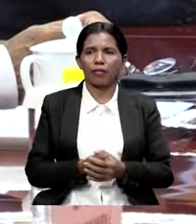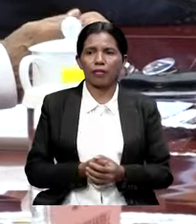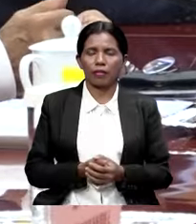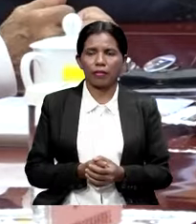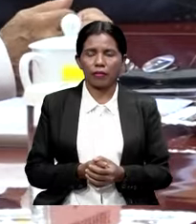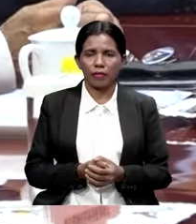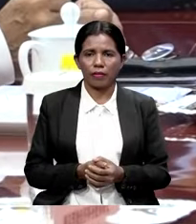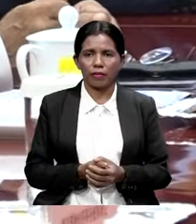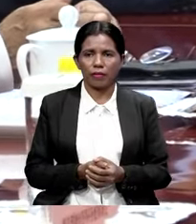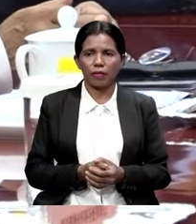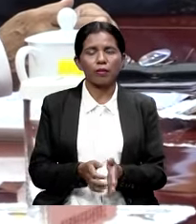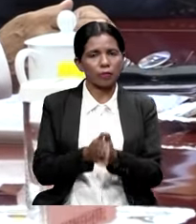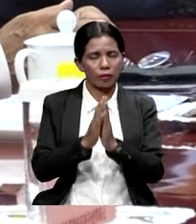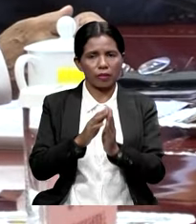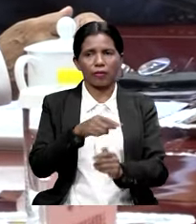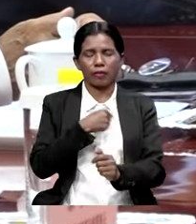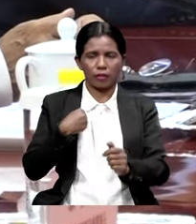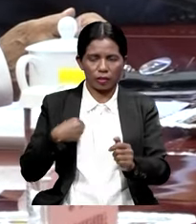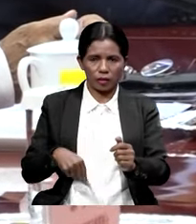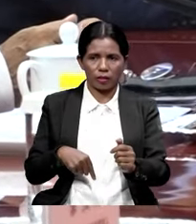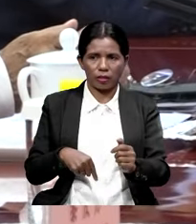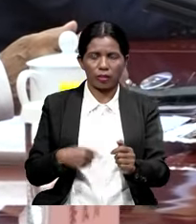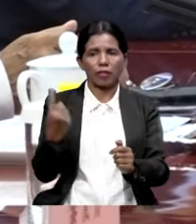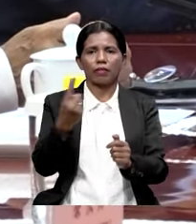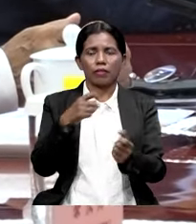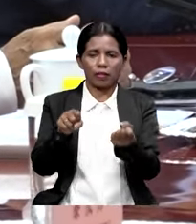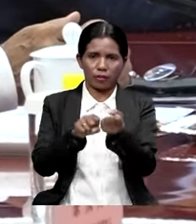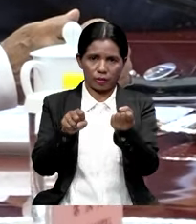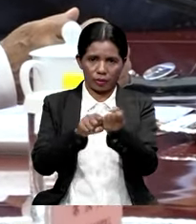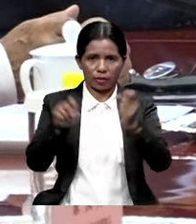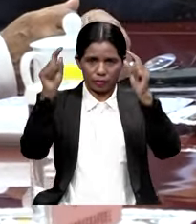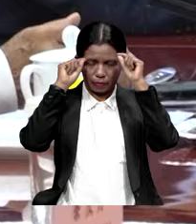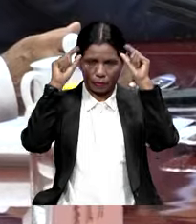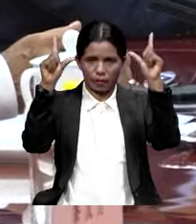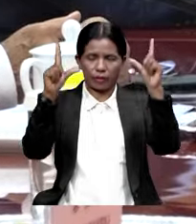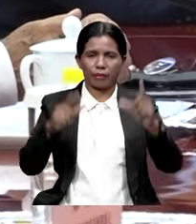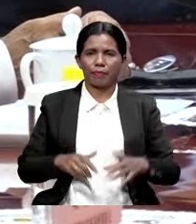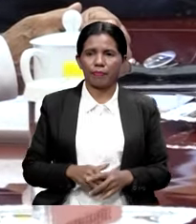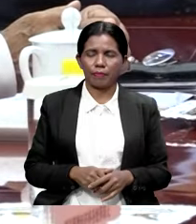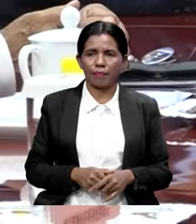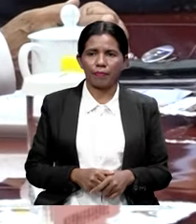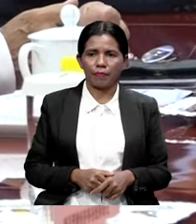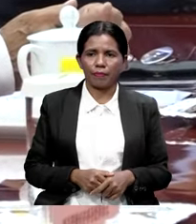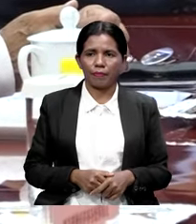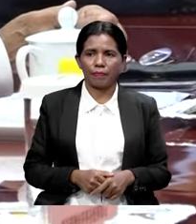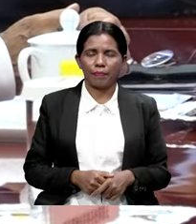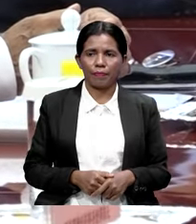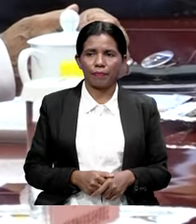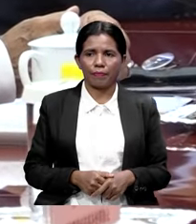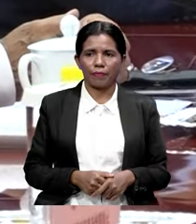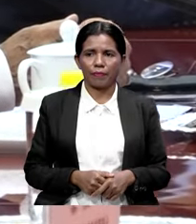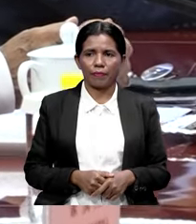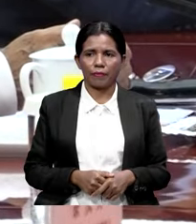strengthening further expand the bilateral relations with China. And I'm